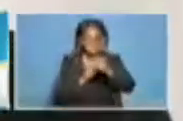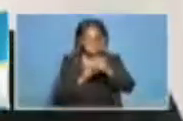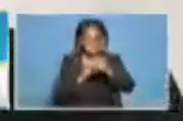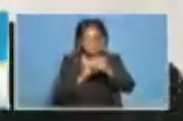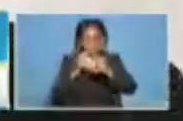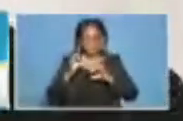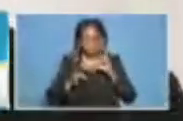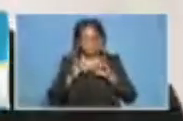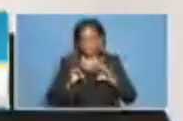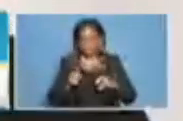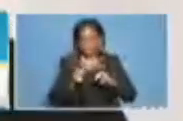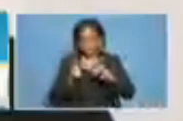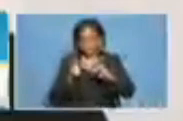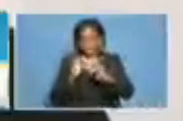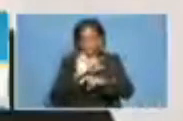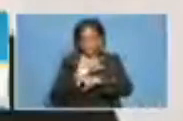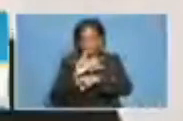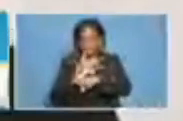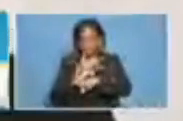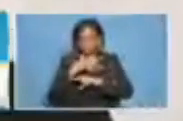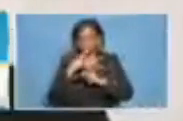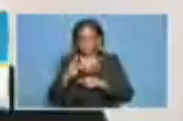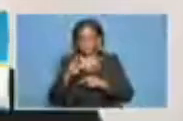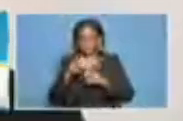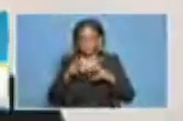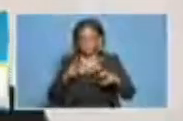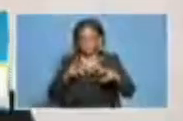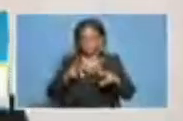Eleuthera, Eleuthera have a long and winding road.